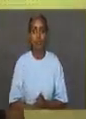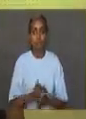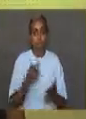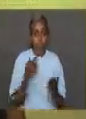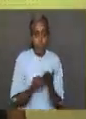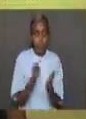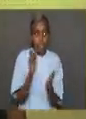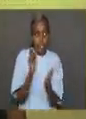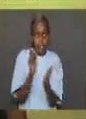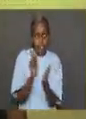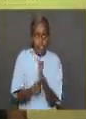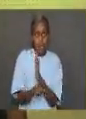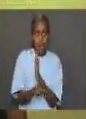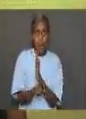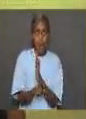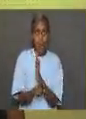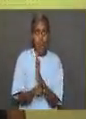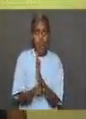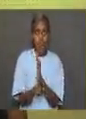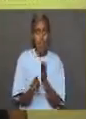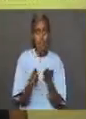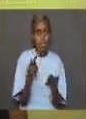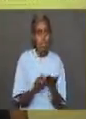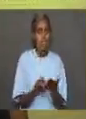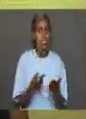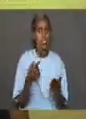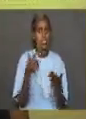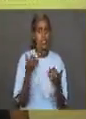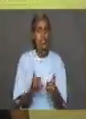This example can be written in this fashion.